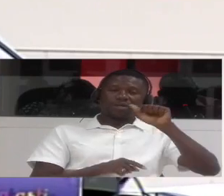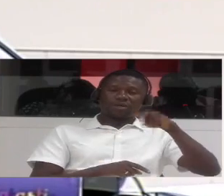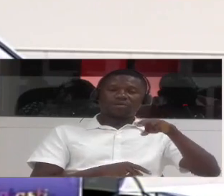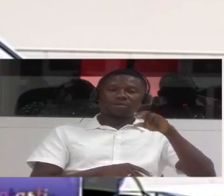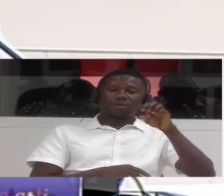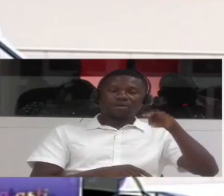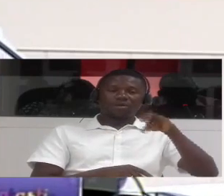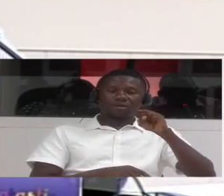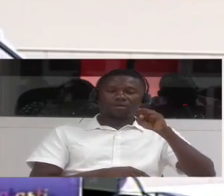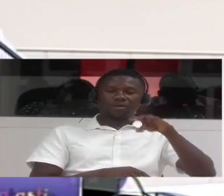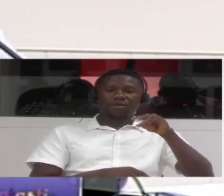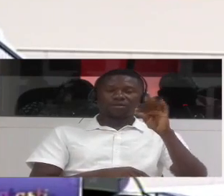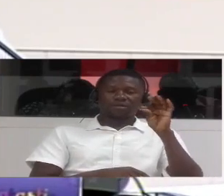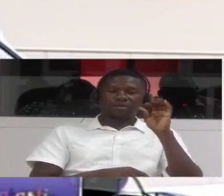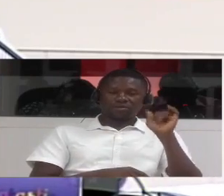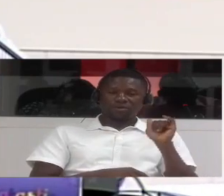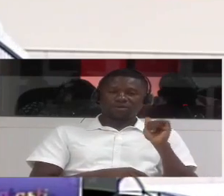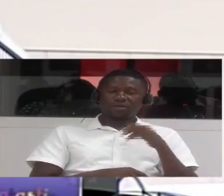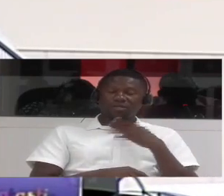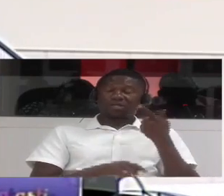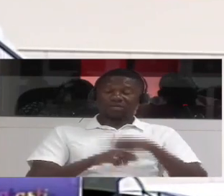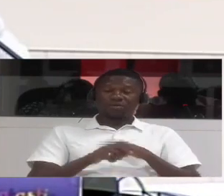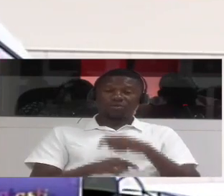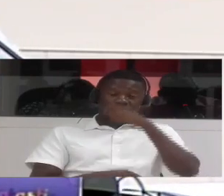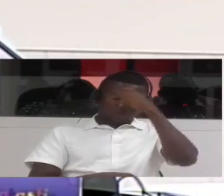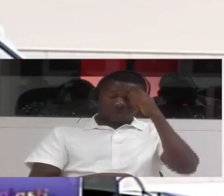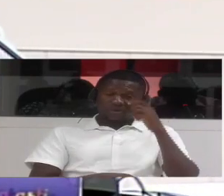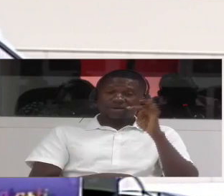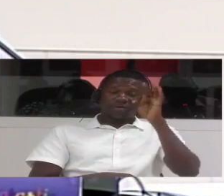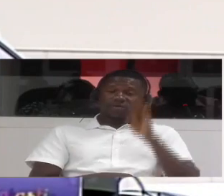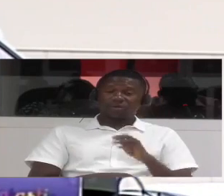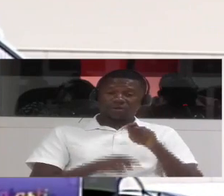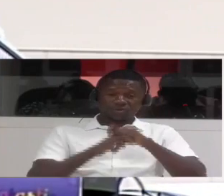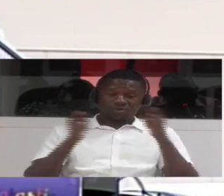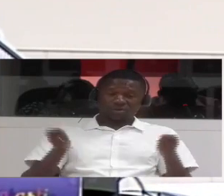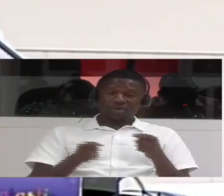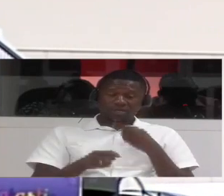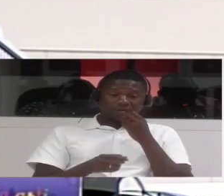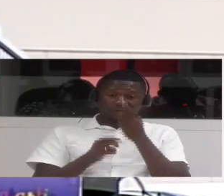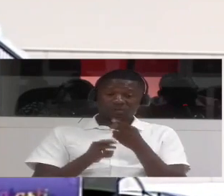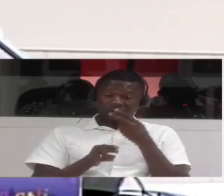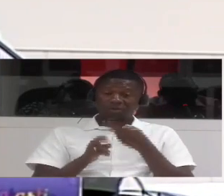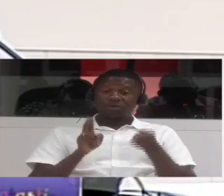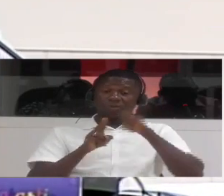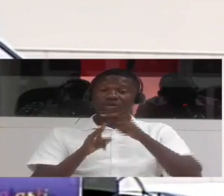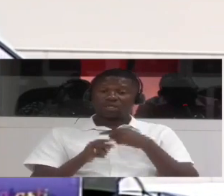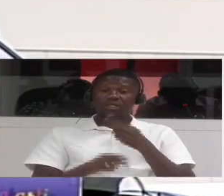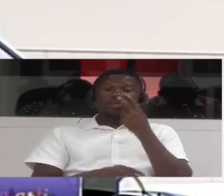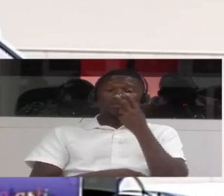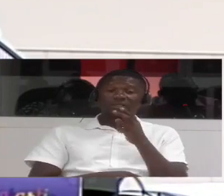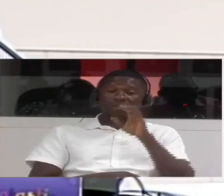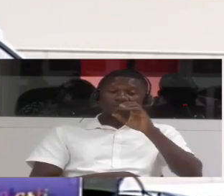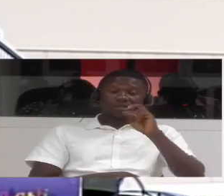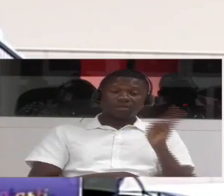Yaya Damfa used to work for Foreign newspaper. He was the one who reported that he had seen Chief Mane at Fatoto